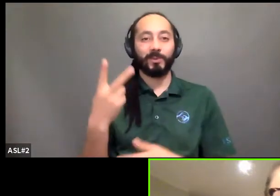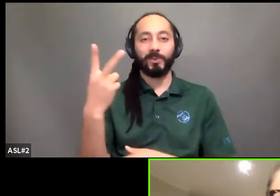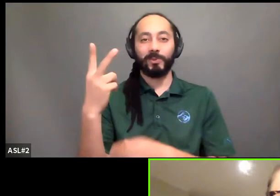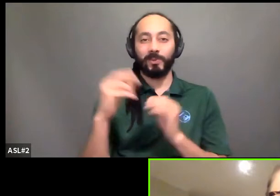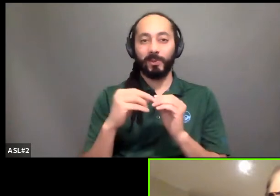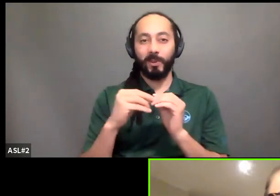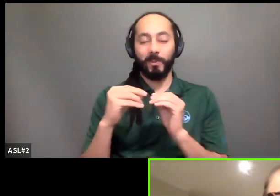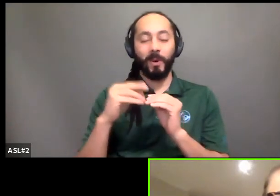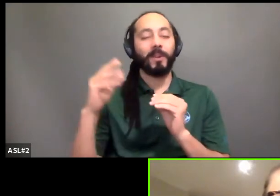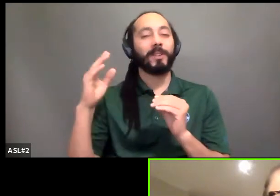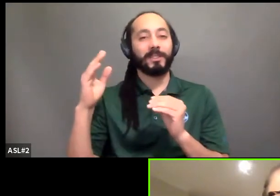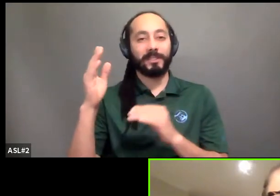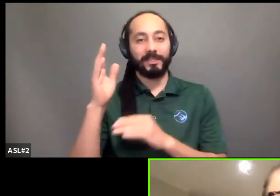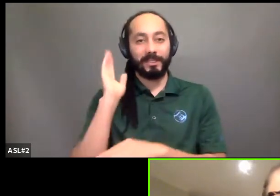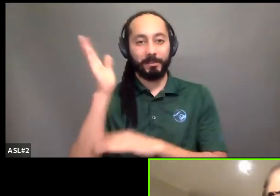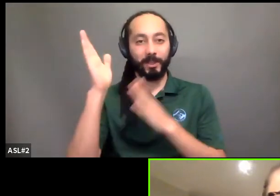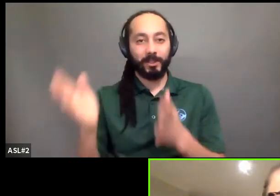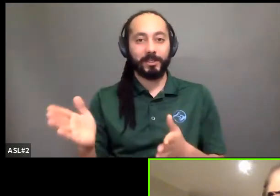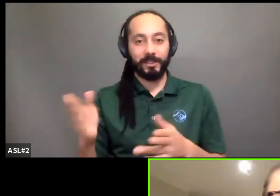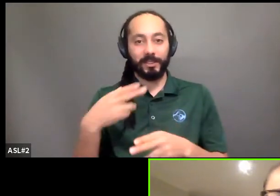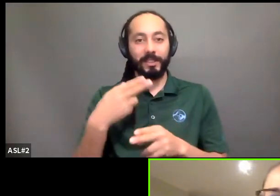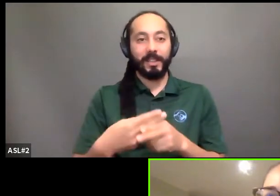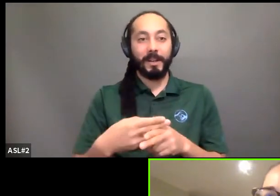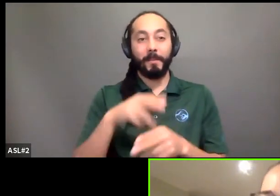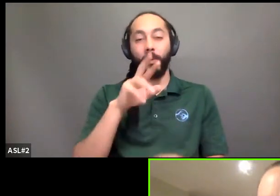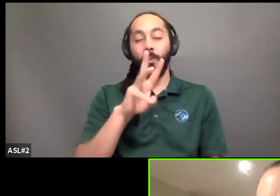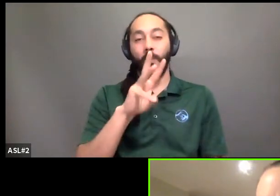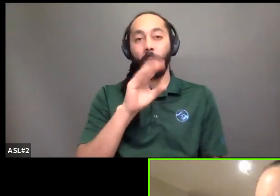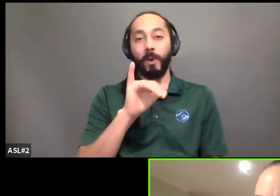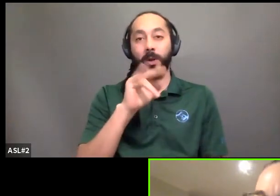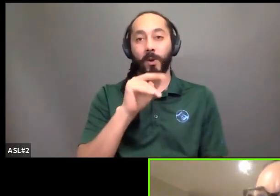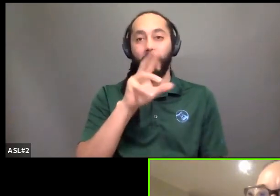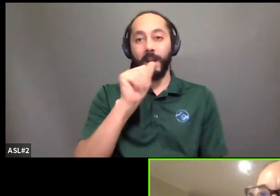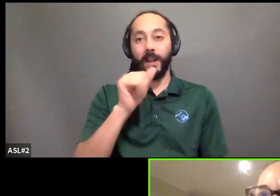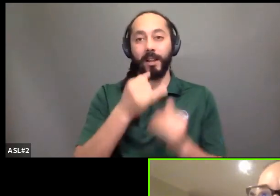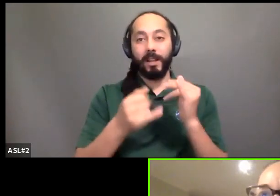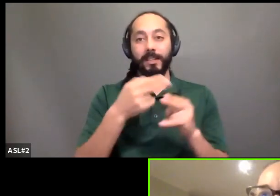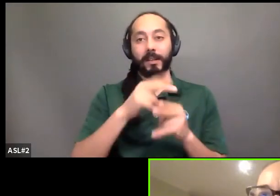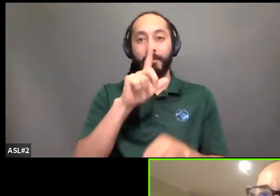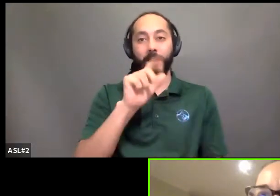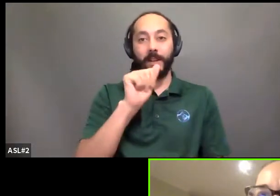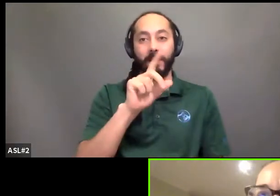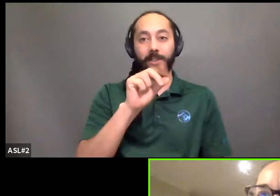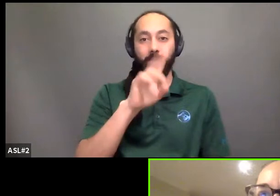circle, Winona LaDuke and Ruthie Gilmore Wilson.